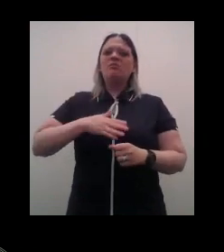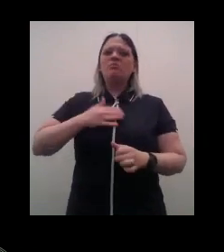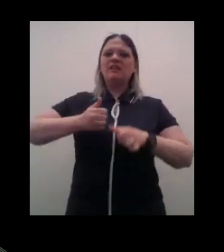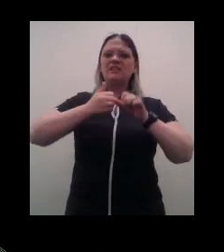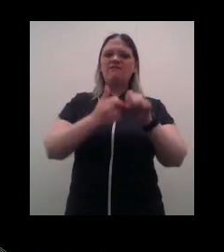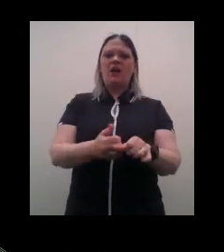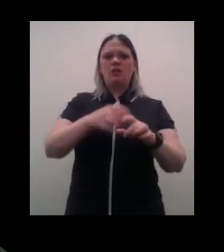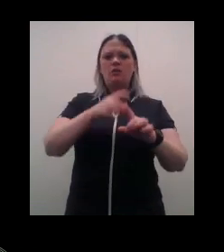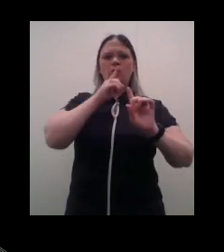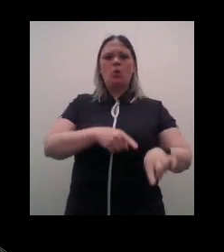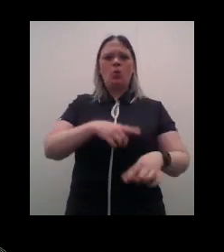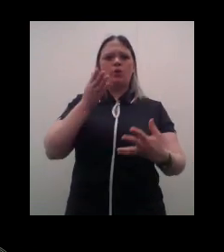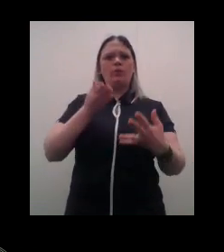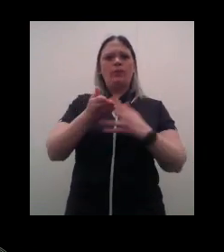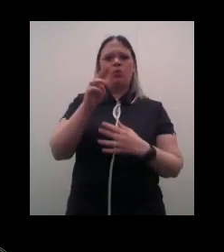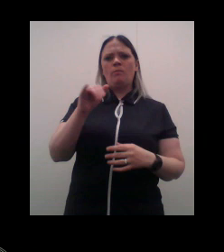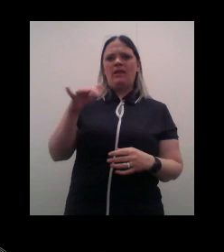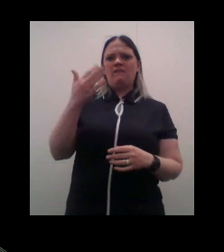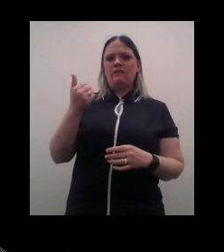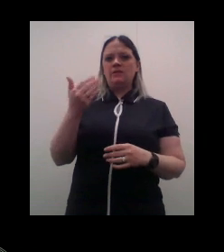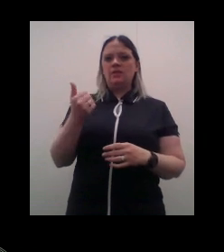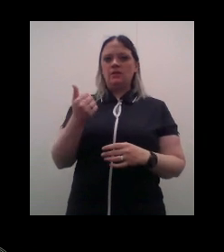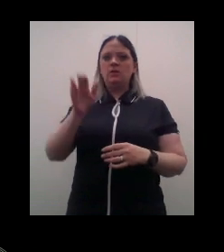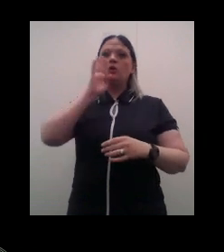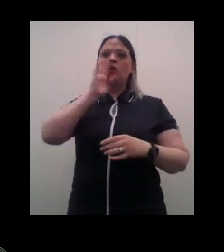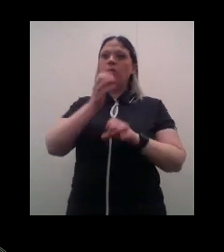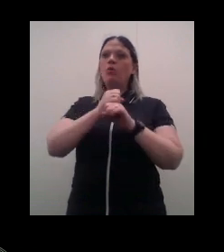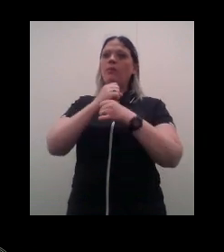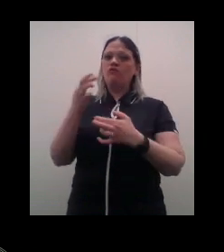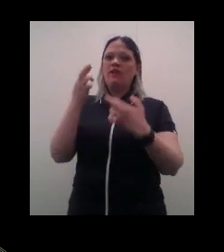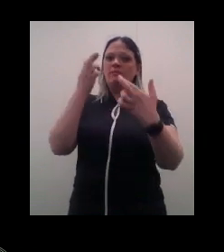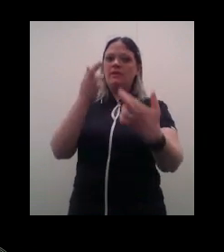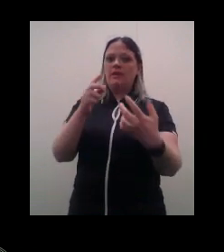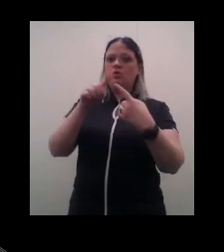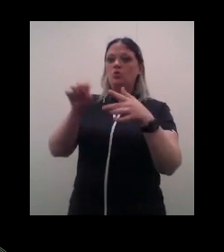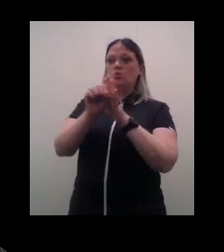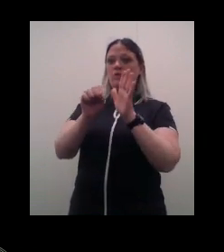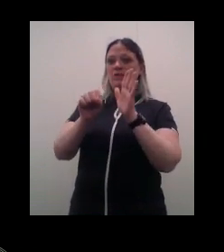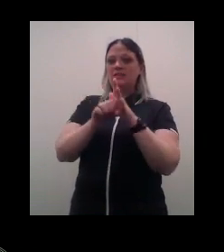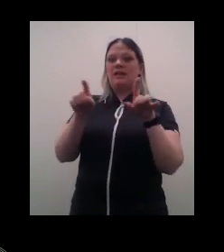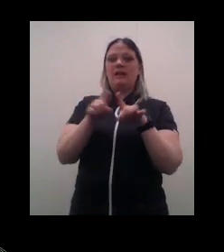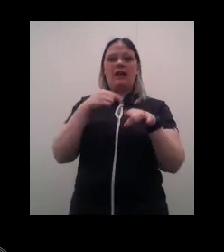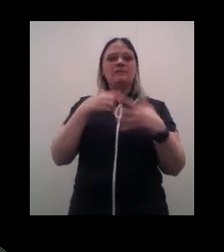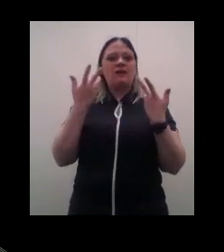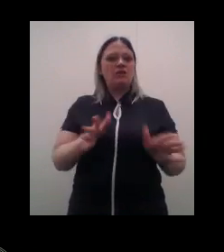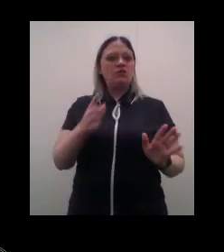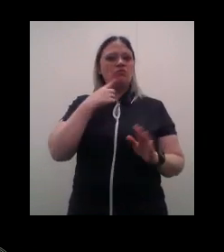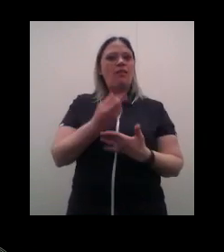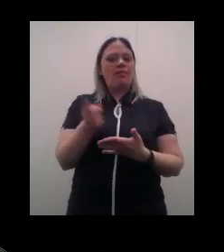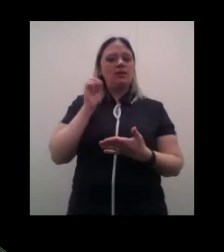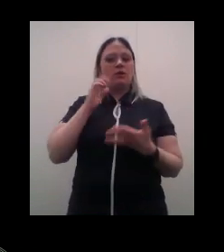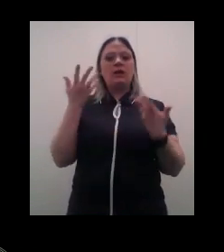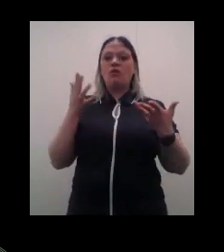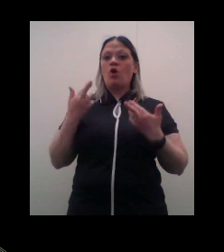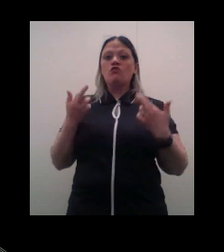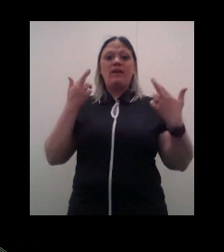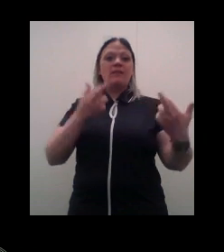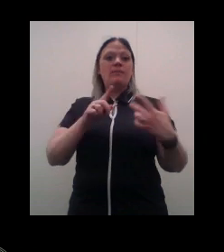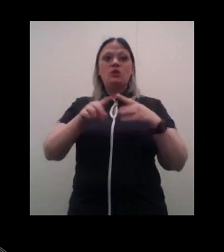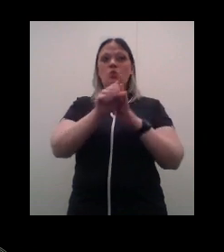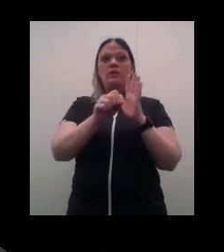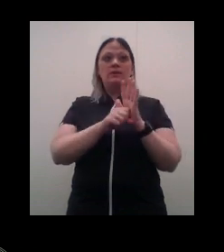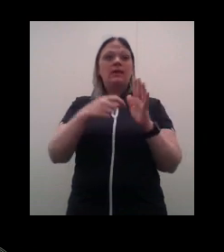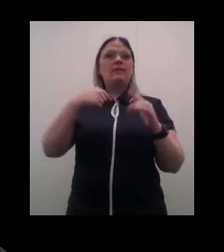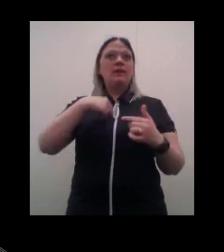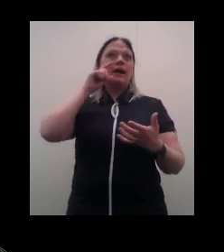orders through May 15th. We'll be making recommendations to the state. As noted last week, I've already made recommendation to the state that I